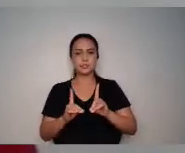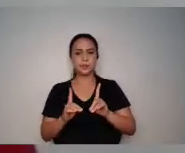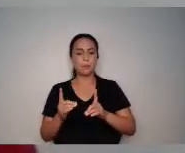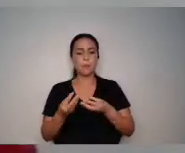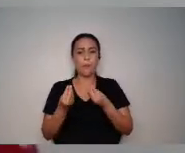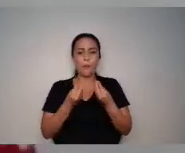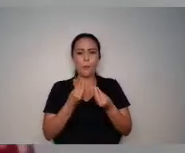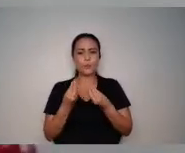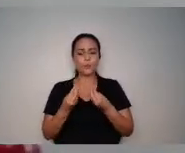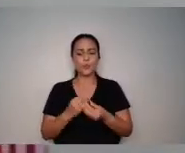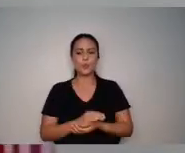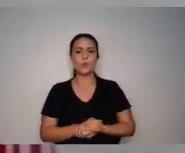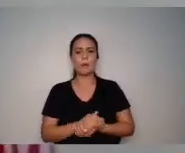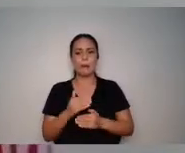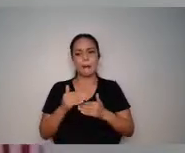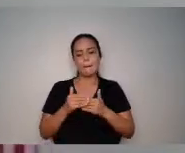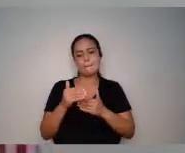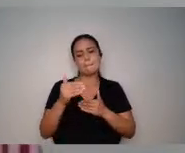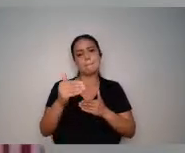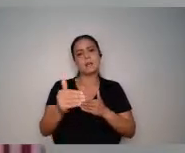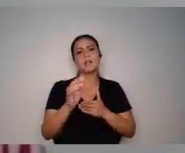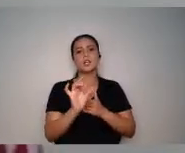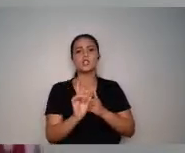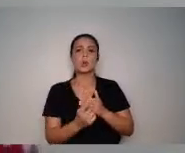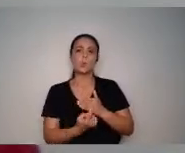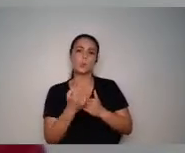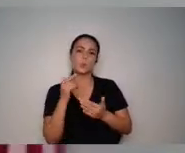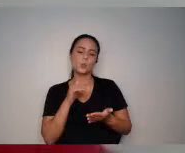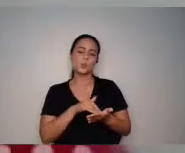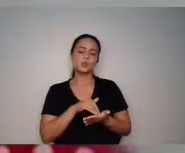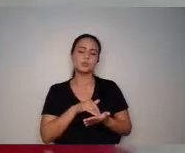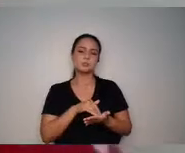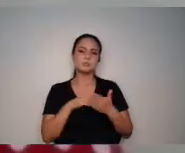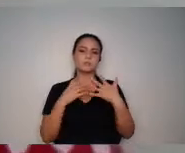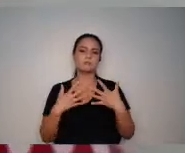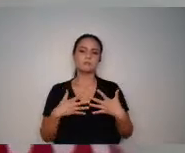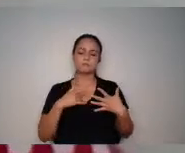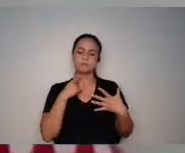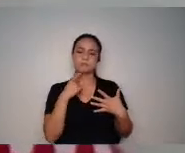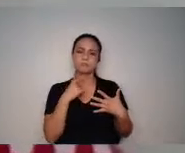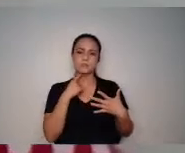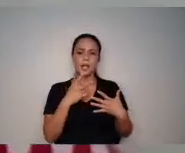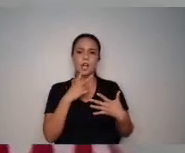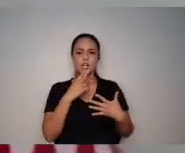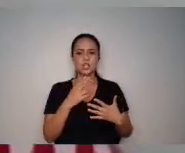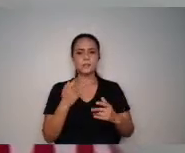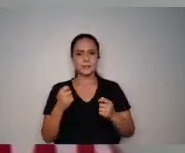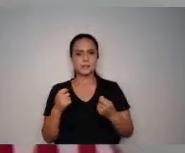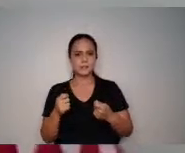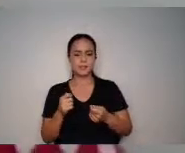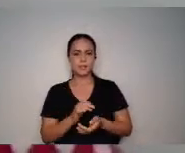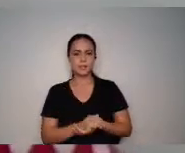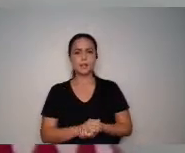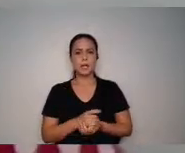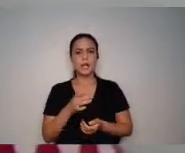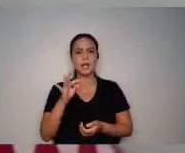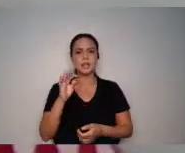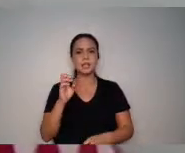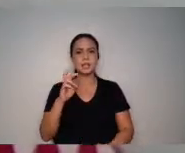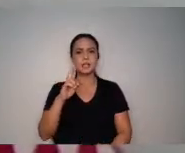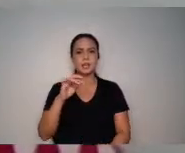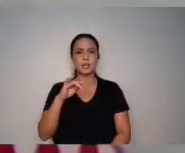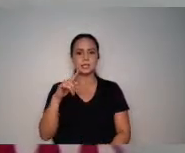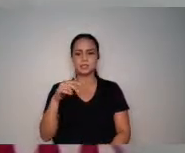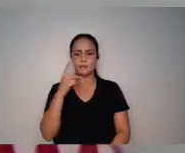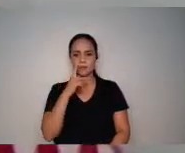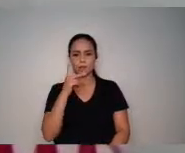that is a very broad discussion, and my final remark, and that I think that is